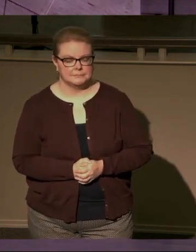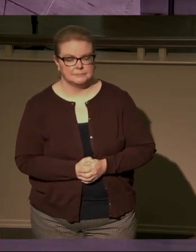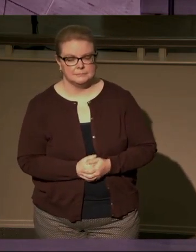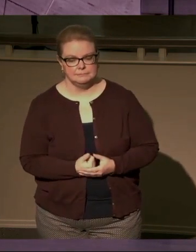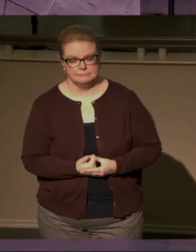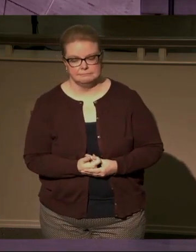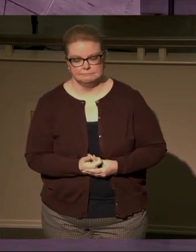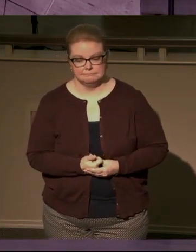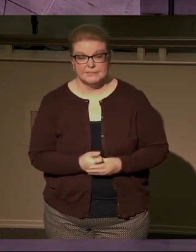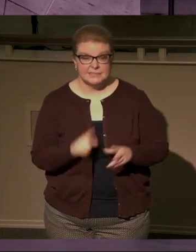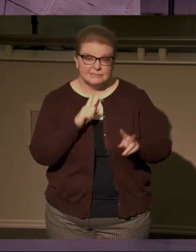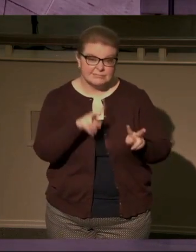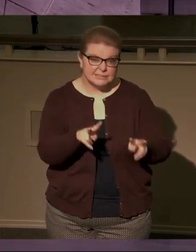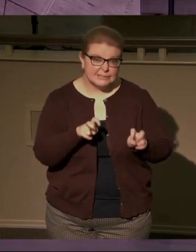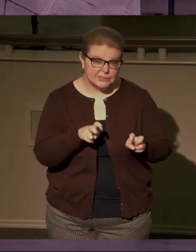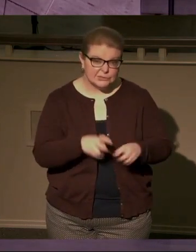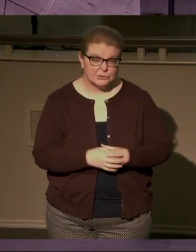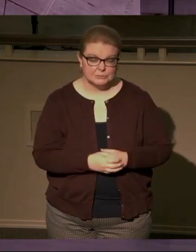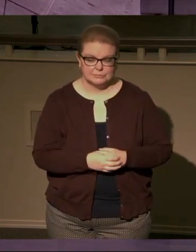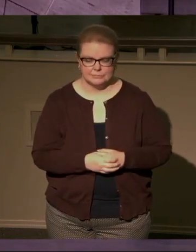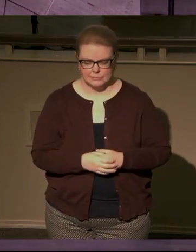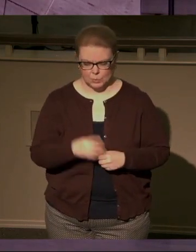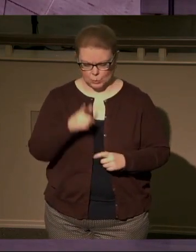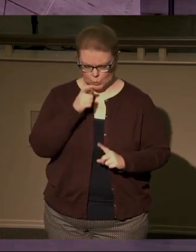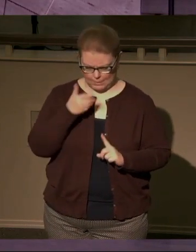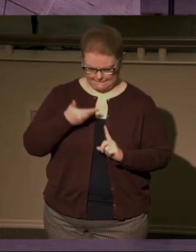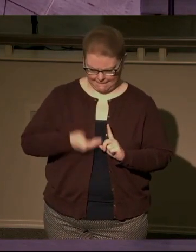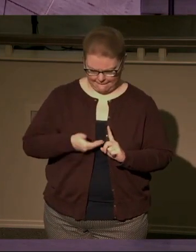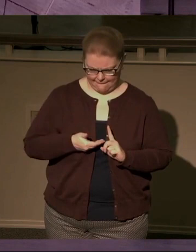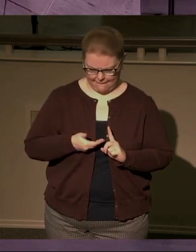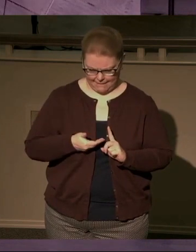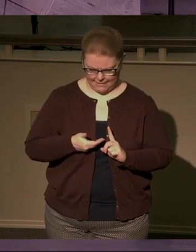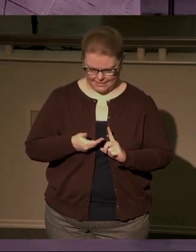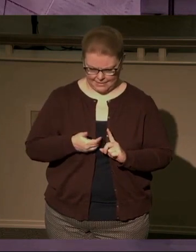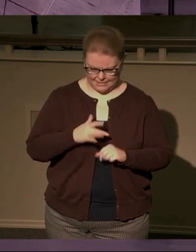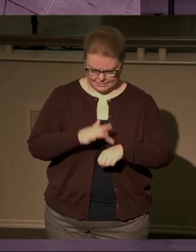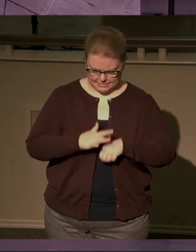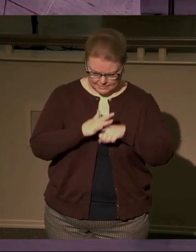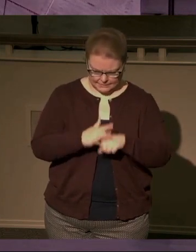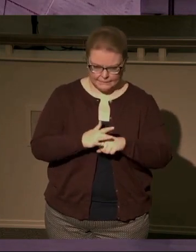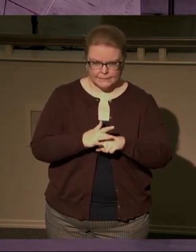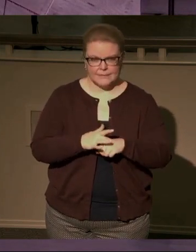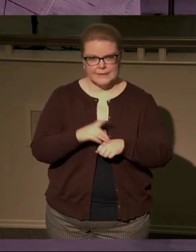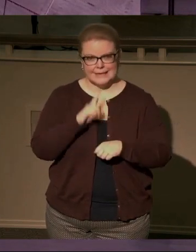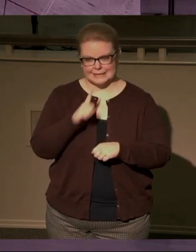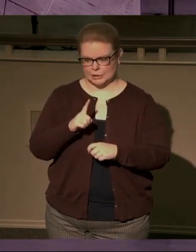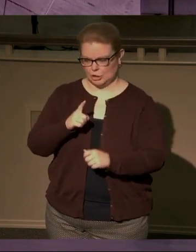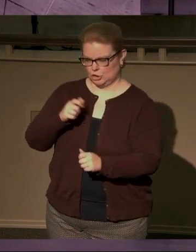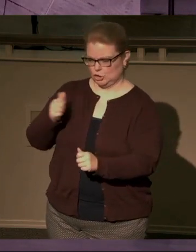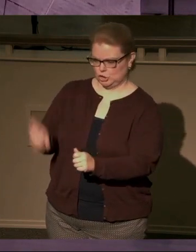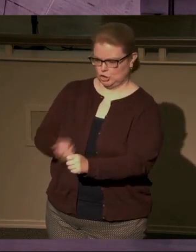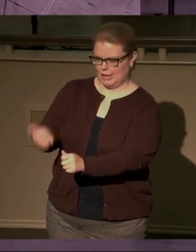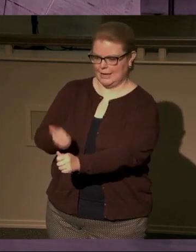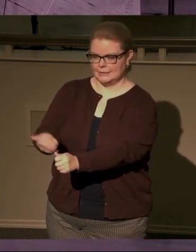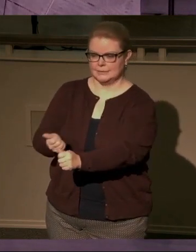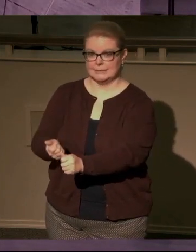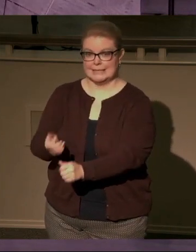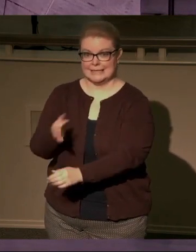It's selfishness. Who am I? Heritage is chasing them rather than them following